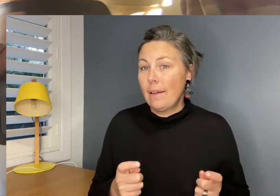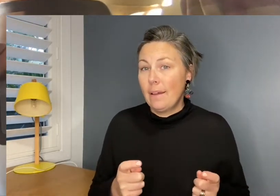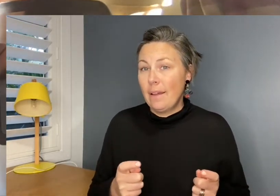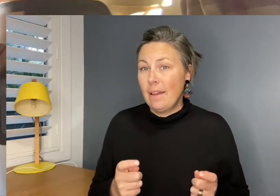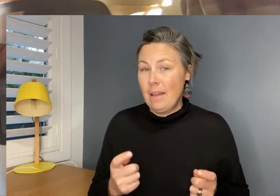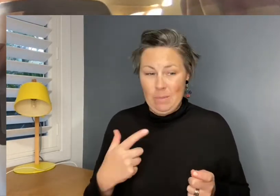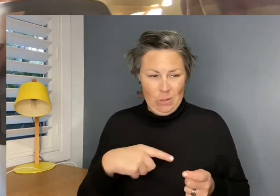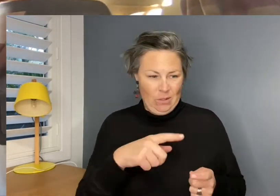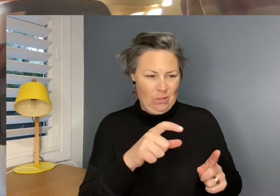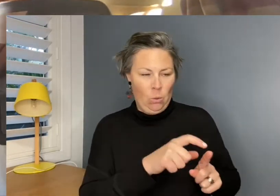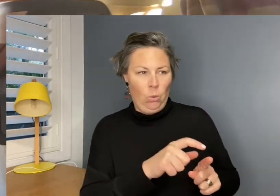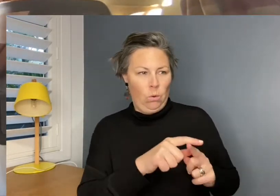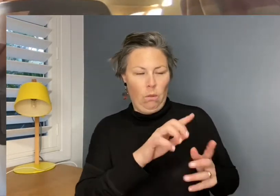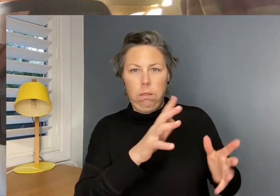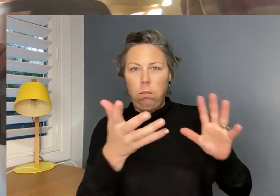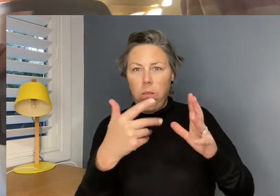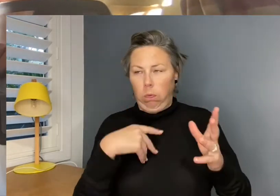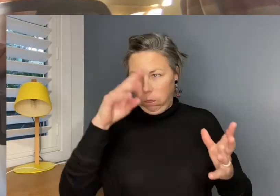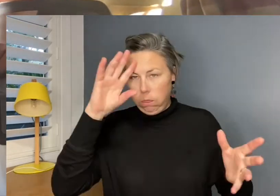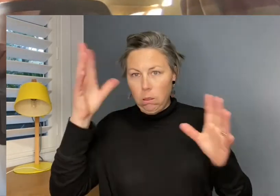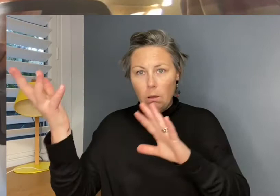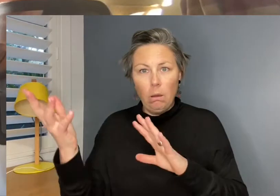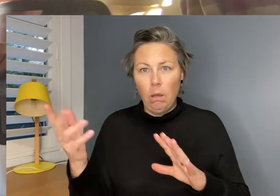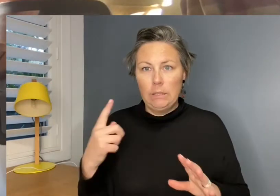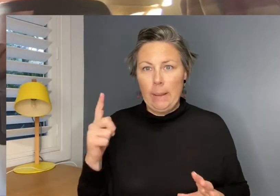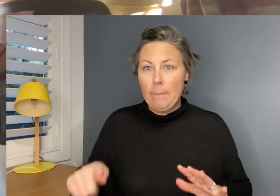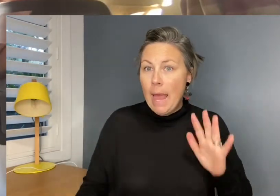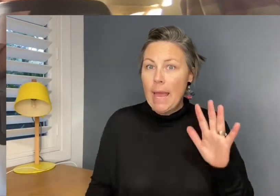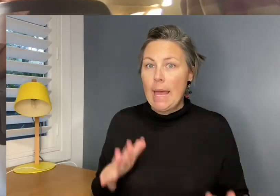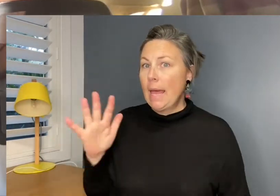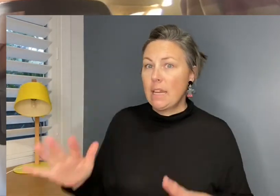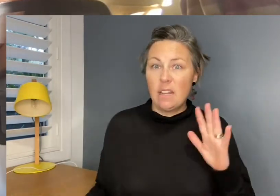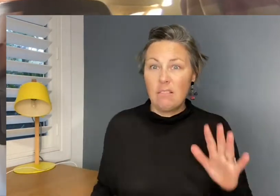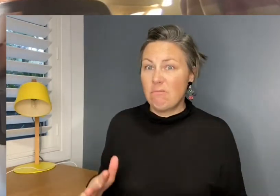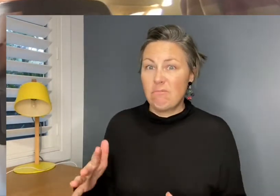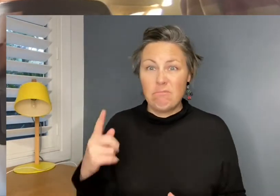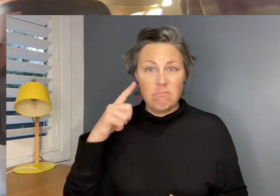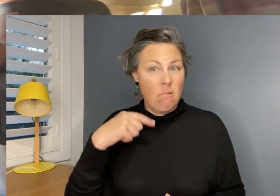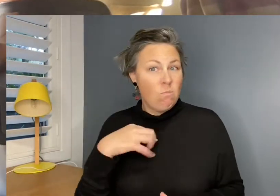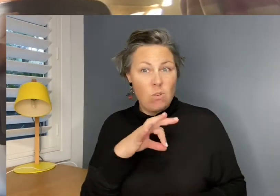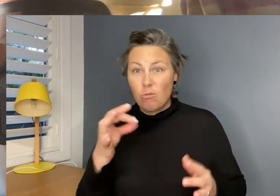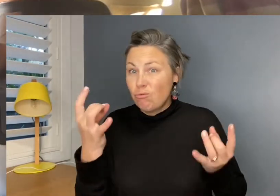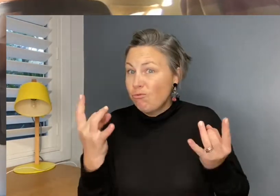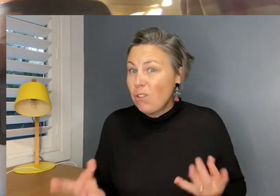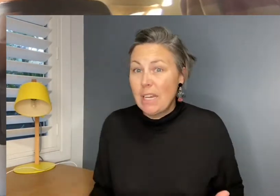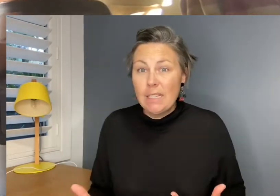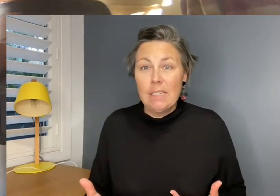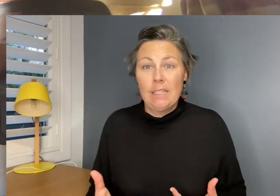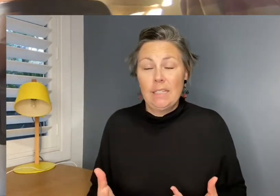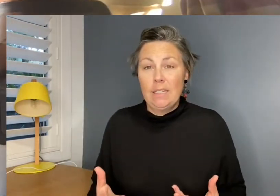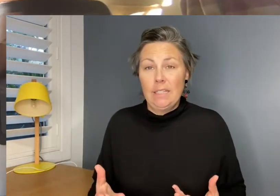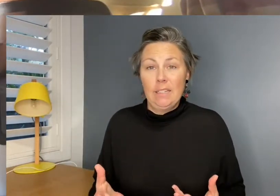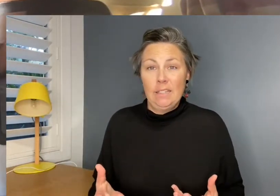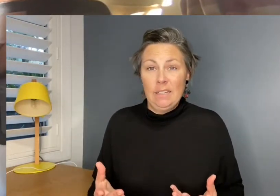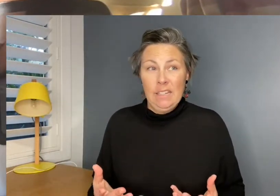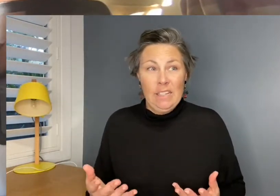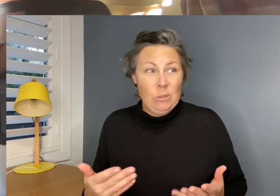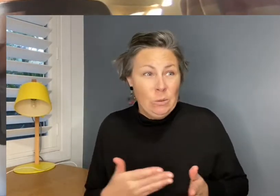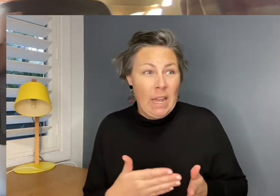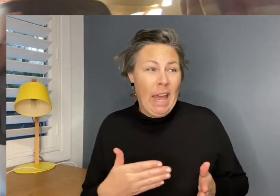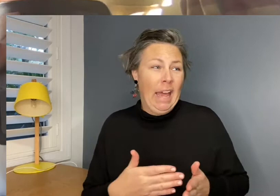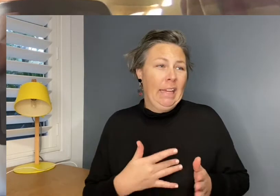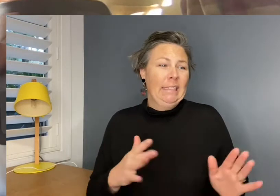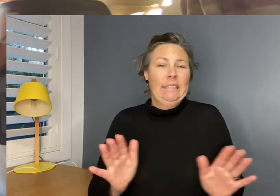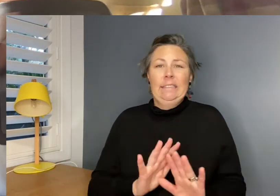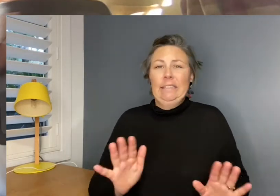labor after having a day with Honey so sick. I just started freaking out. I was like, I'm not ready for this. I'm not ready. I